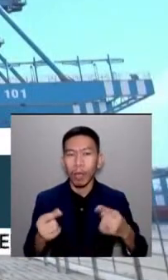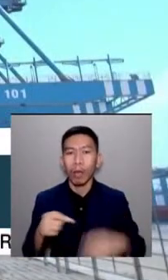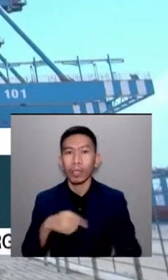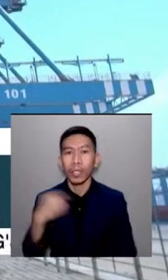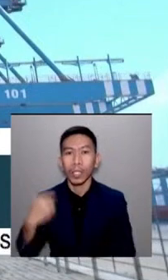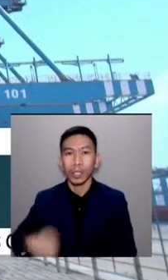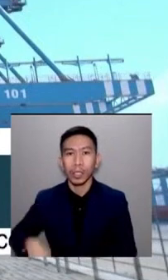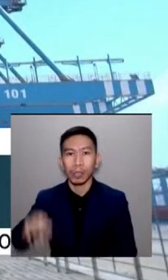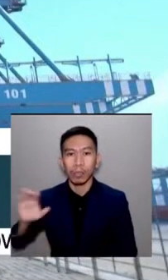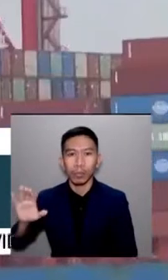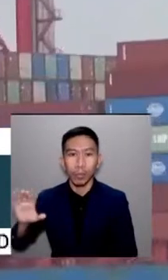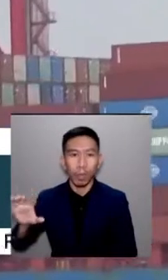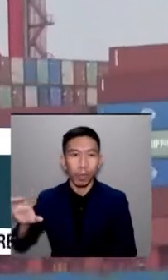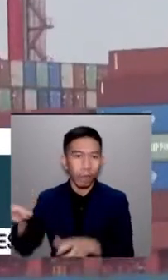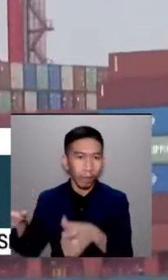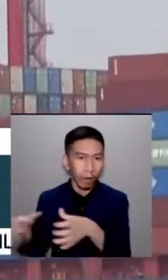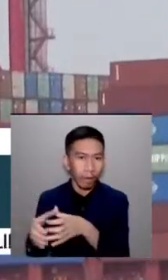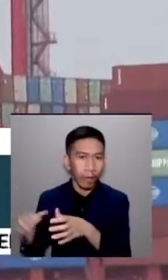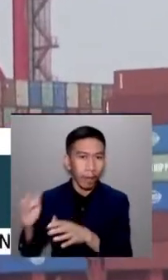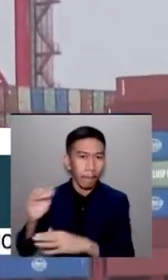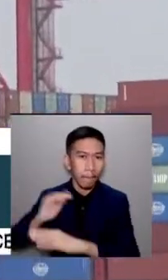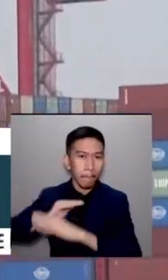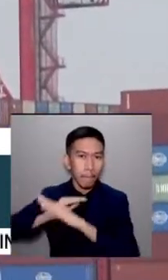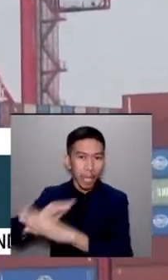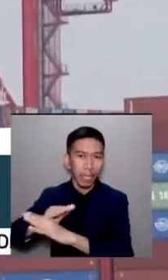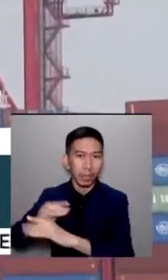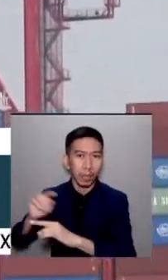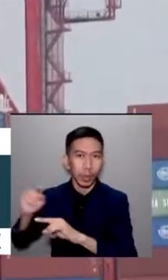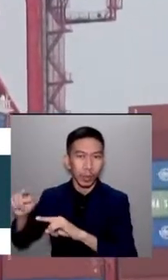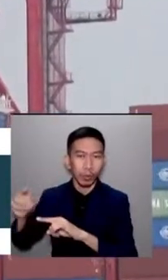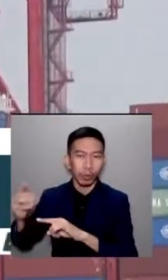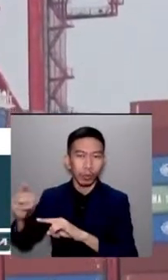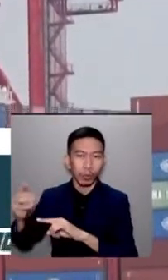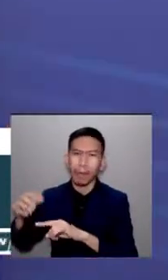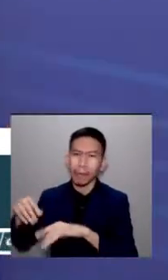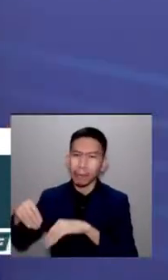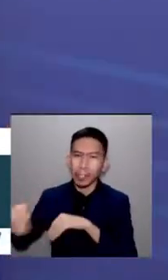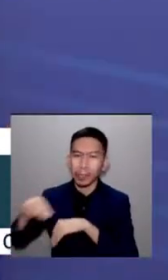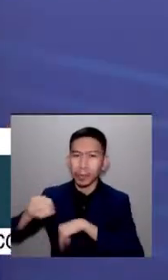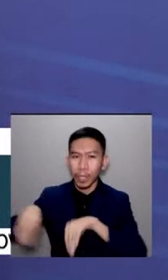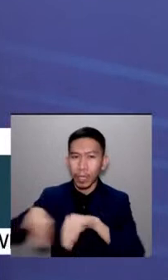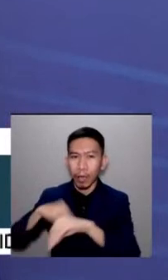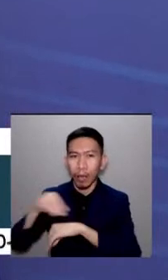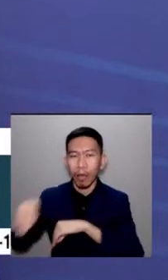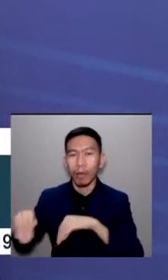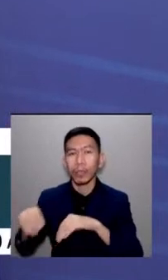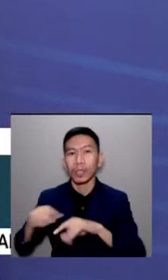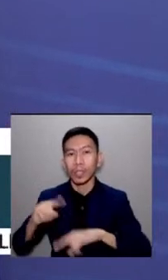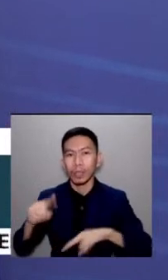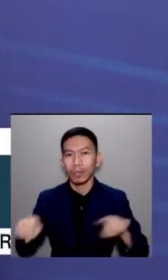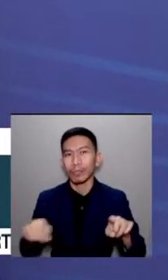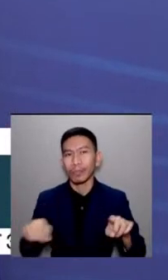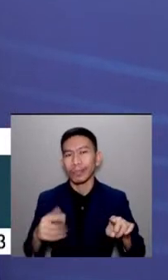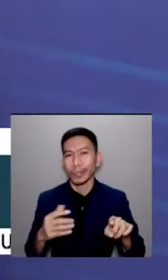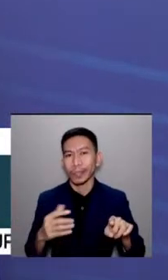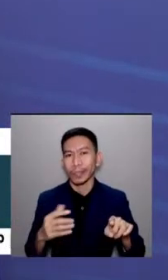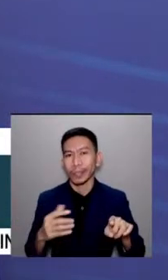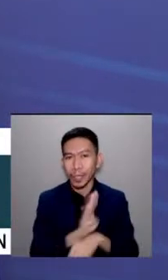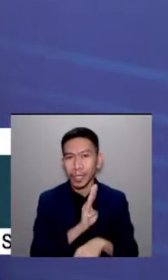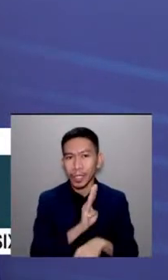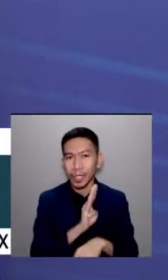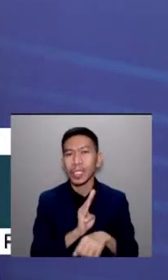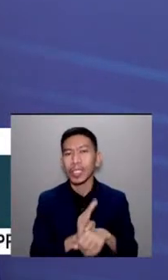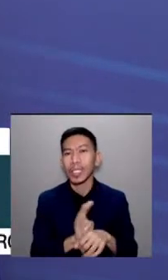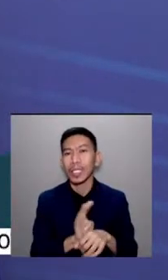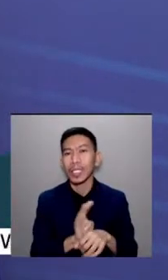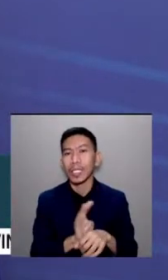banning Lithuanian imports from the Chinese market. The most affected sectors are pharmaceuticals, lasers, electronics,